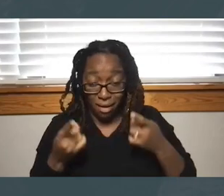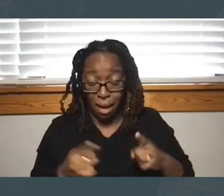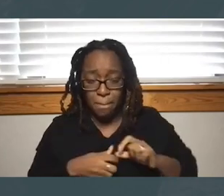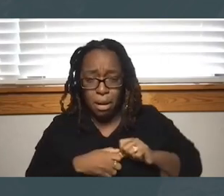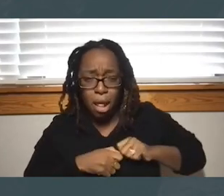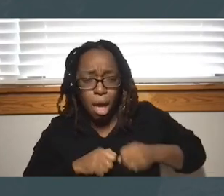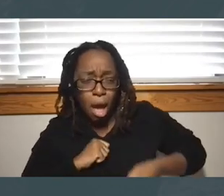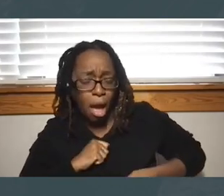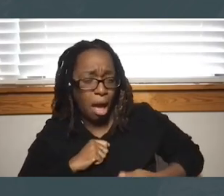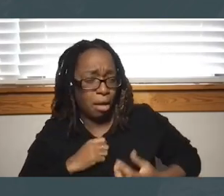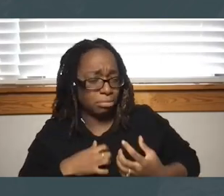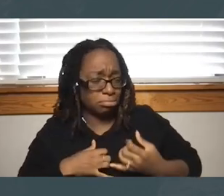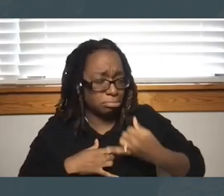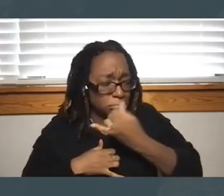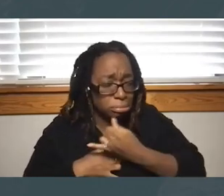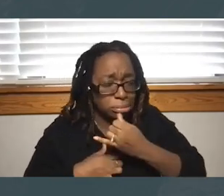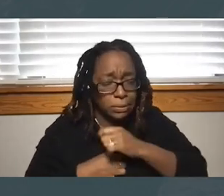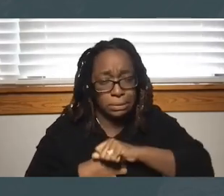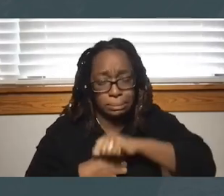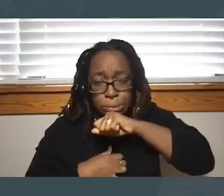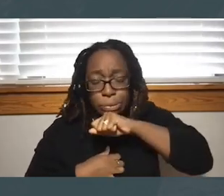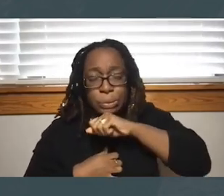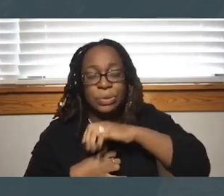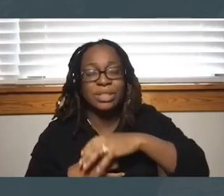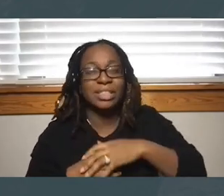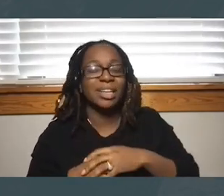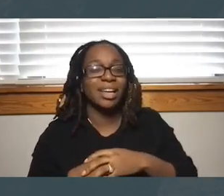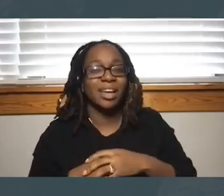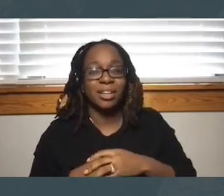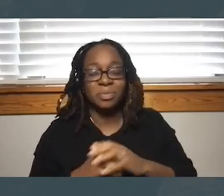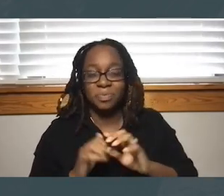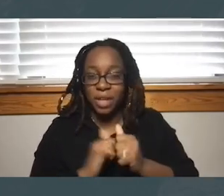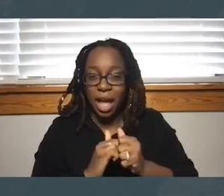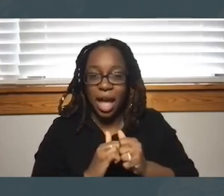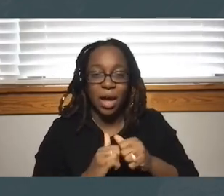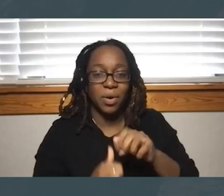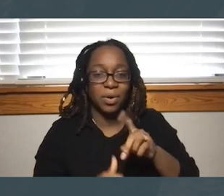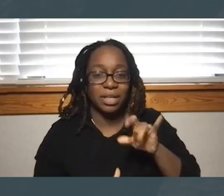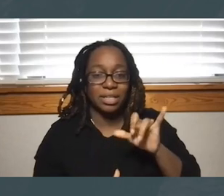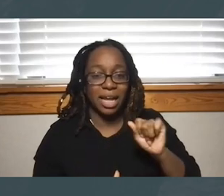both, you know, the diasporic